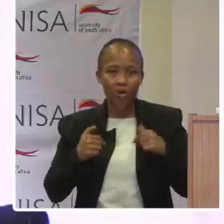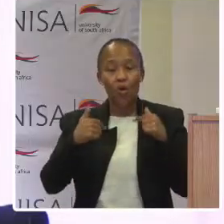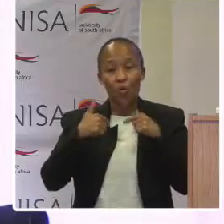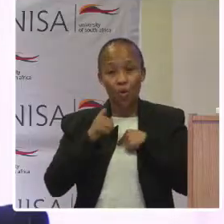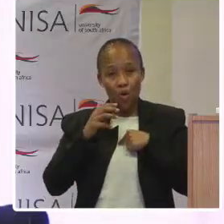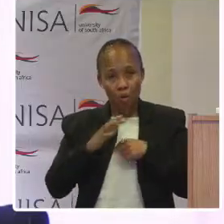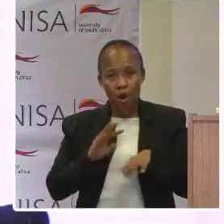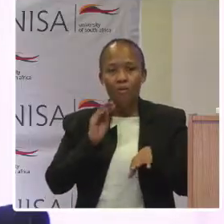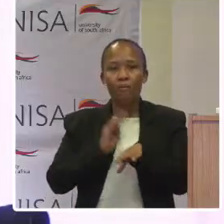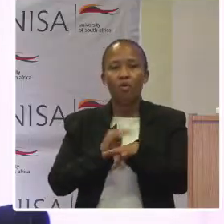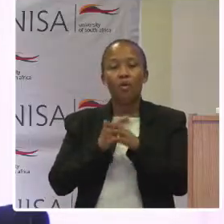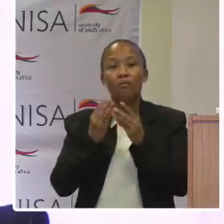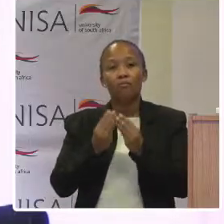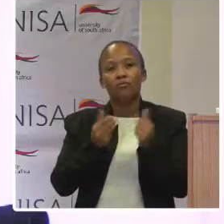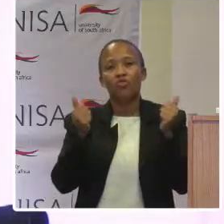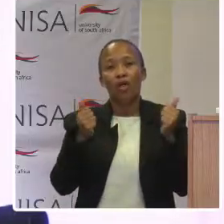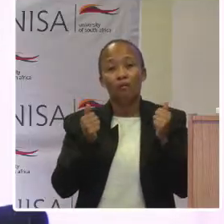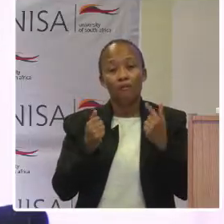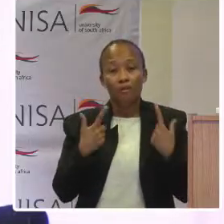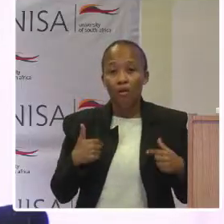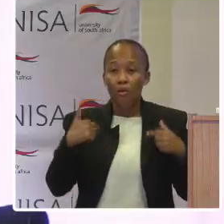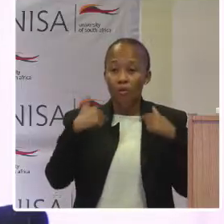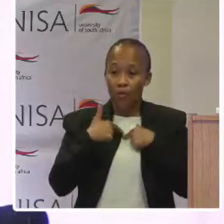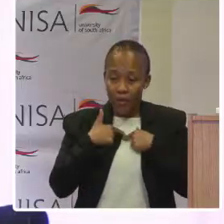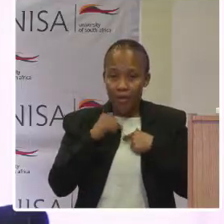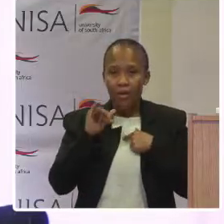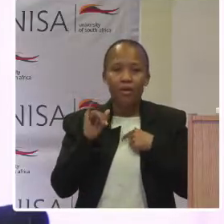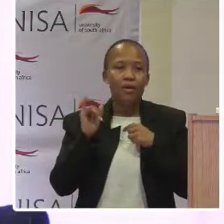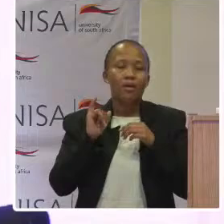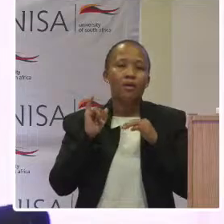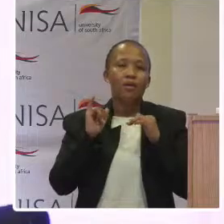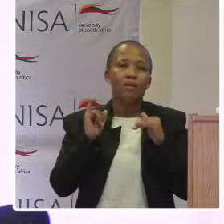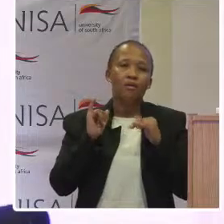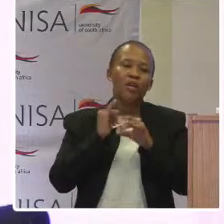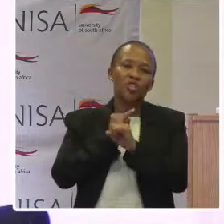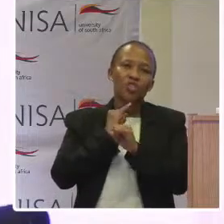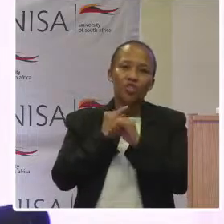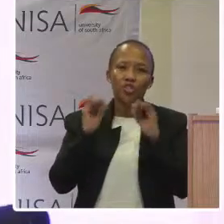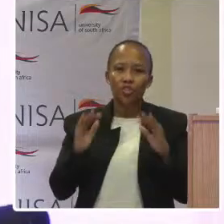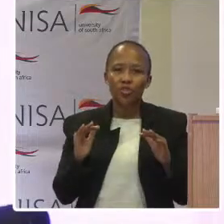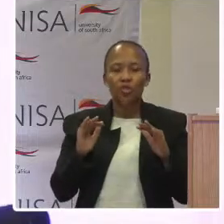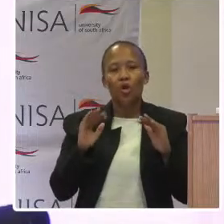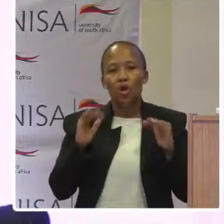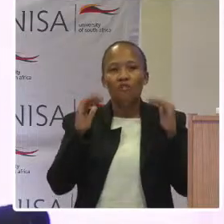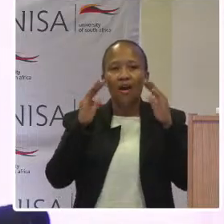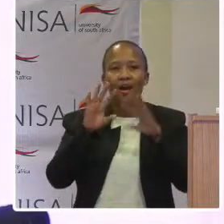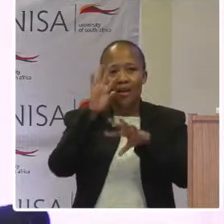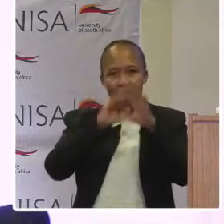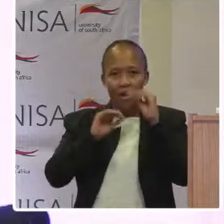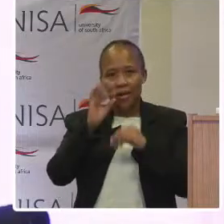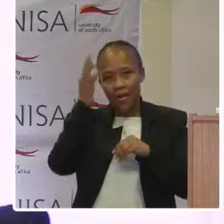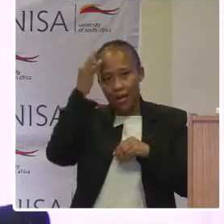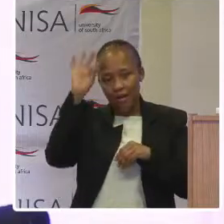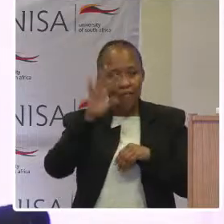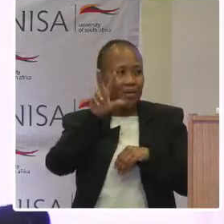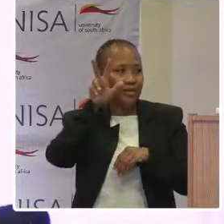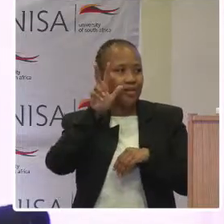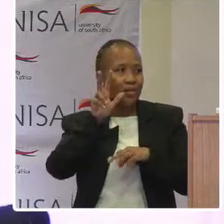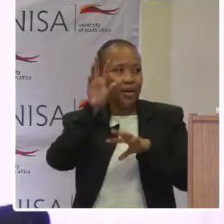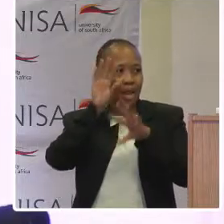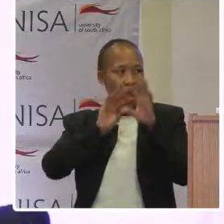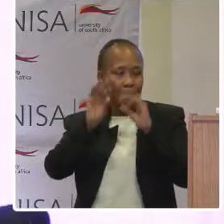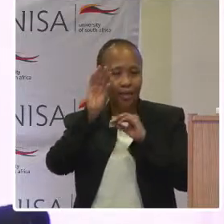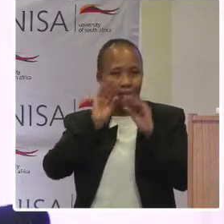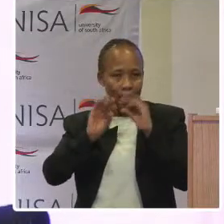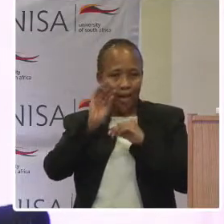problems, and when we speak as institutions of higher learning, our government must listen because we are the